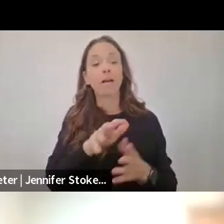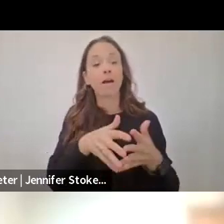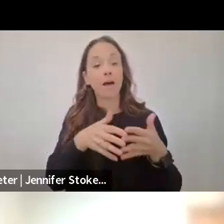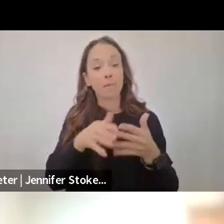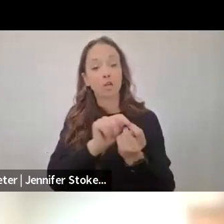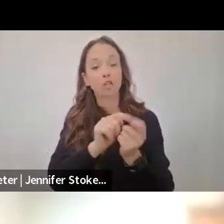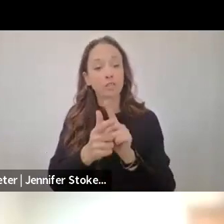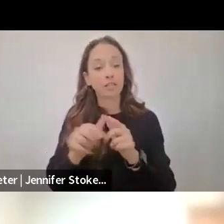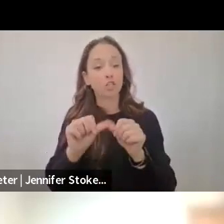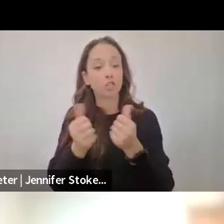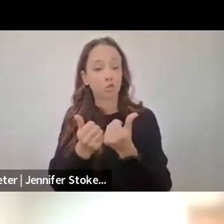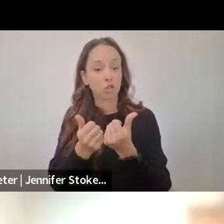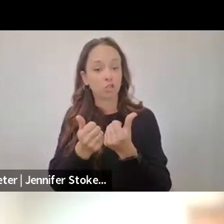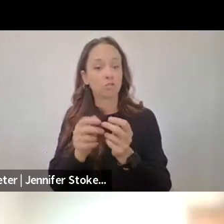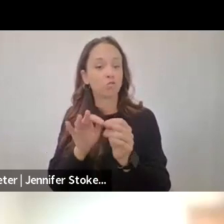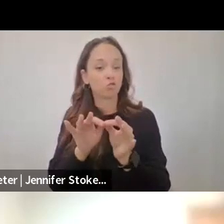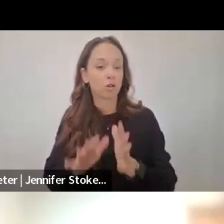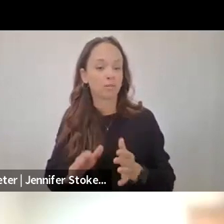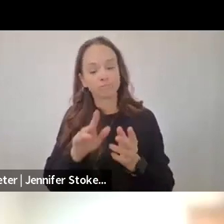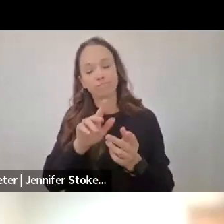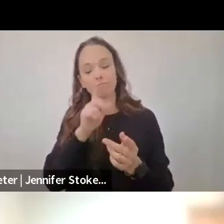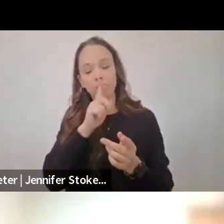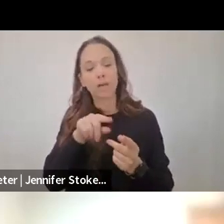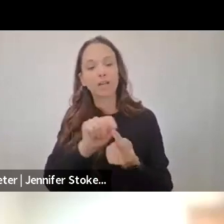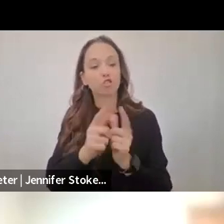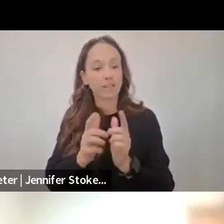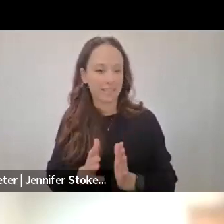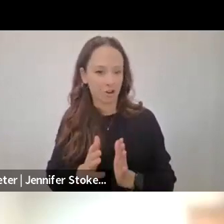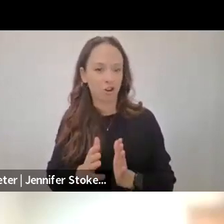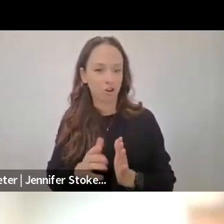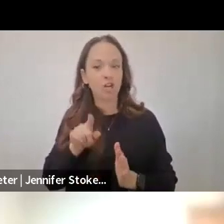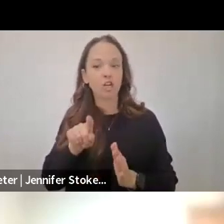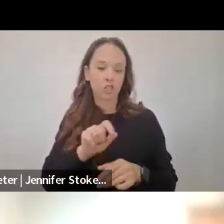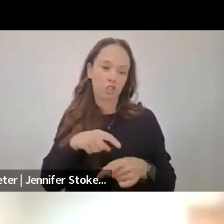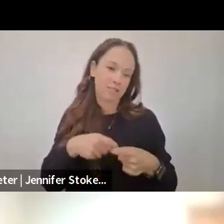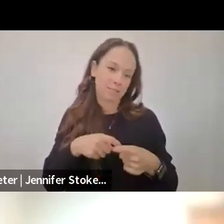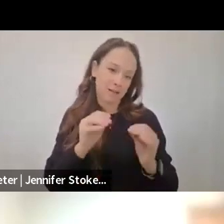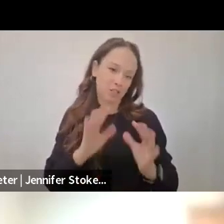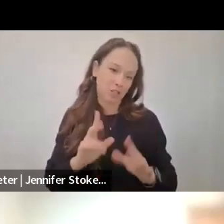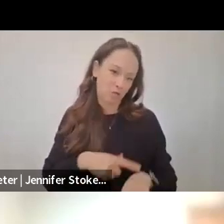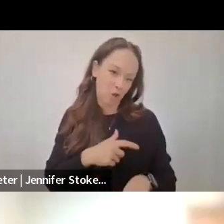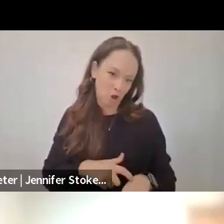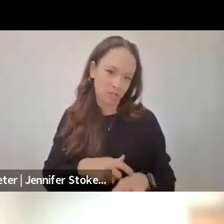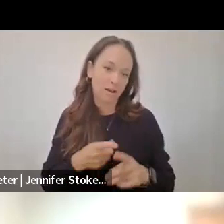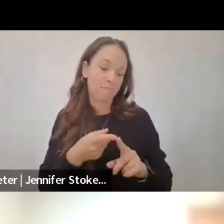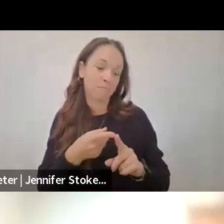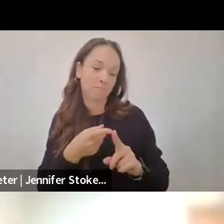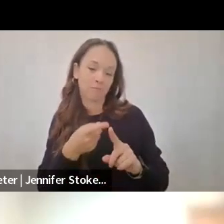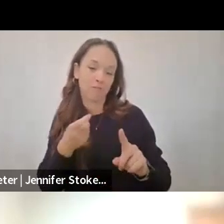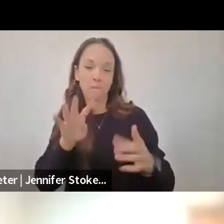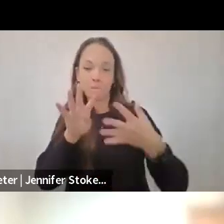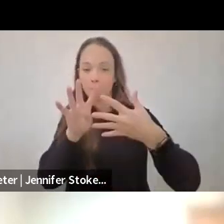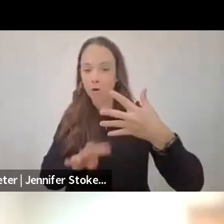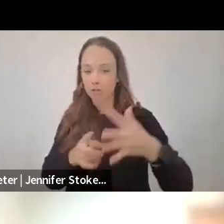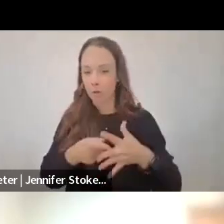certified translator, and she's working with the team. She's also been a Spanish teacher for a long time, originally from Barcelona, but she's working with our team